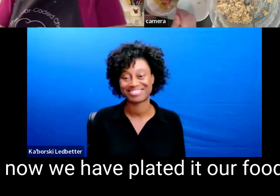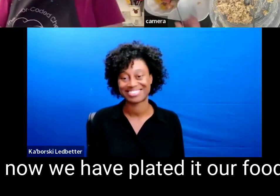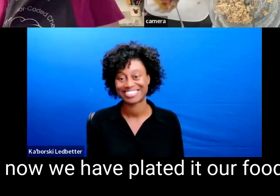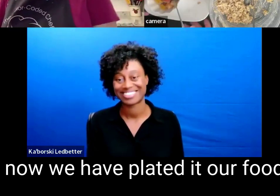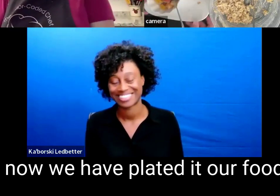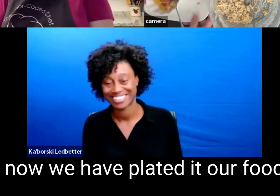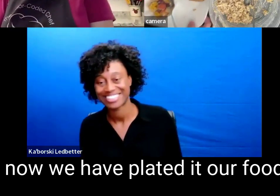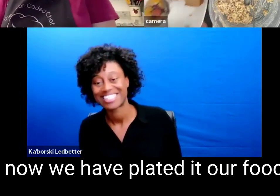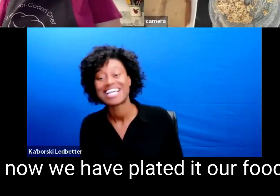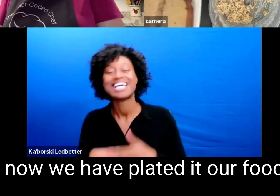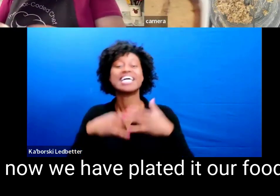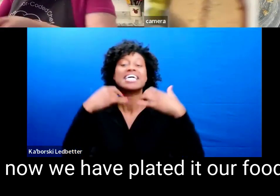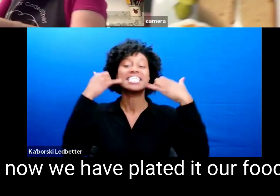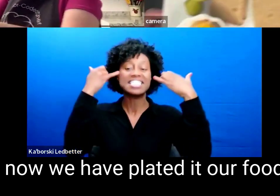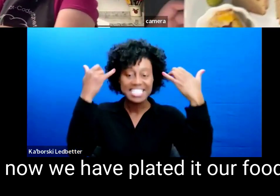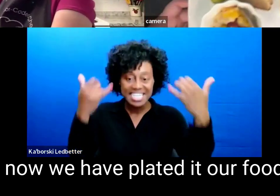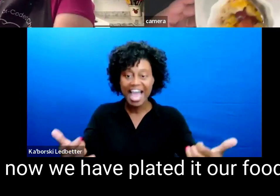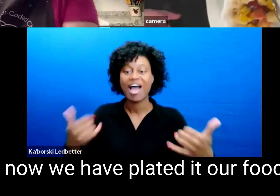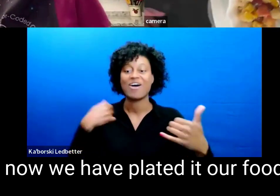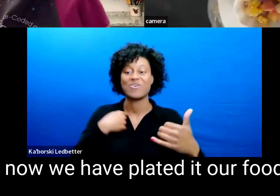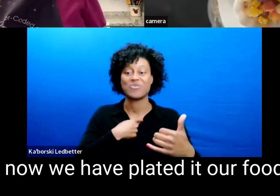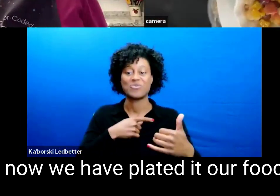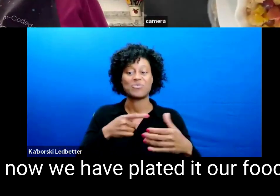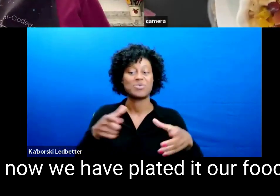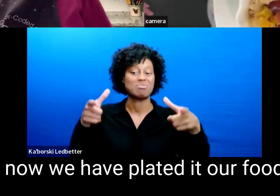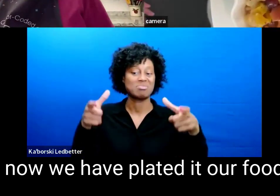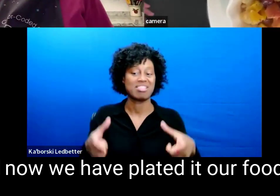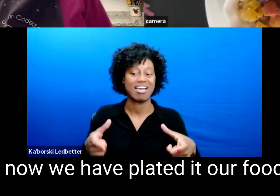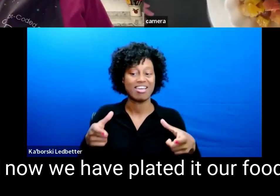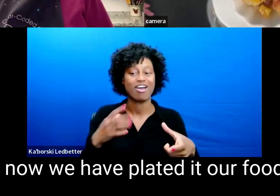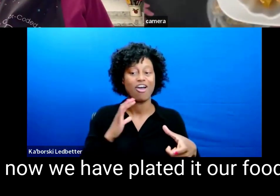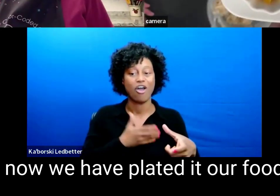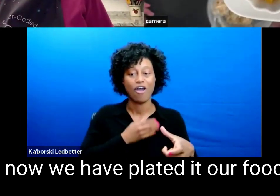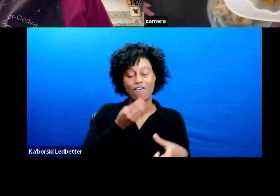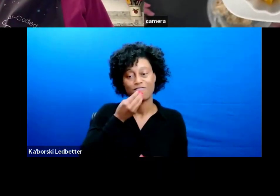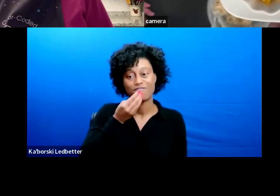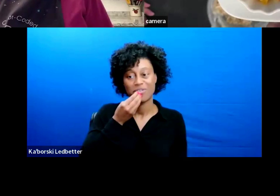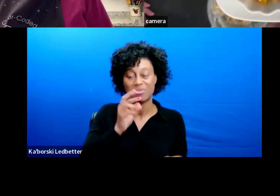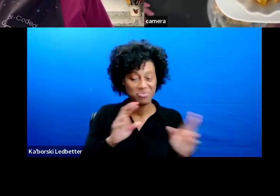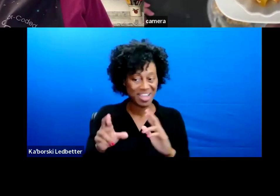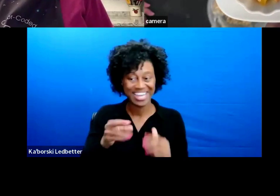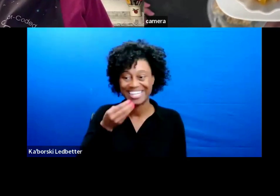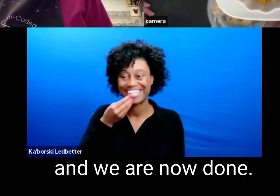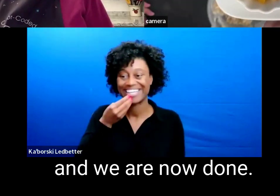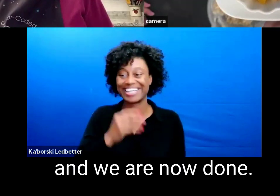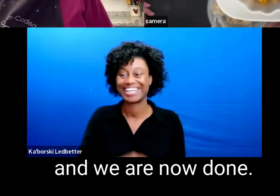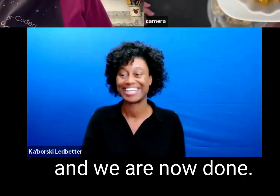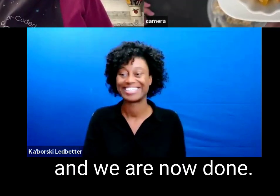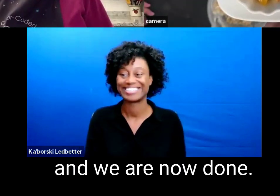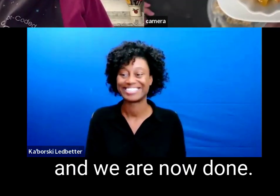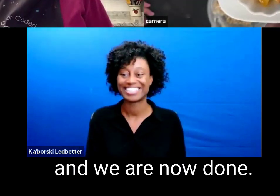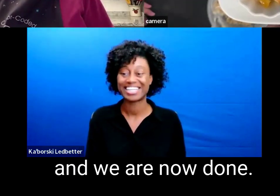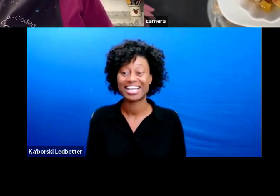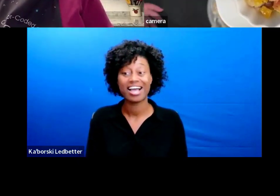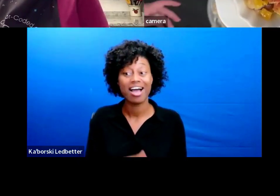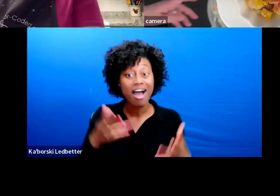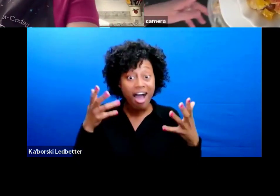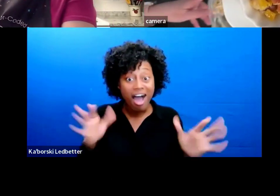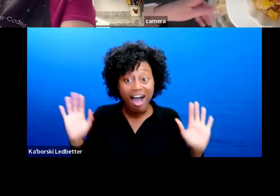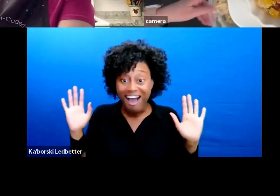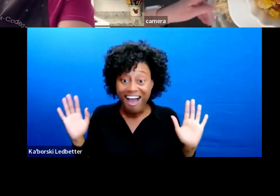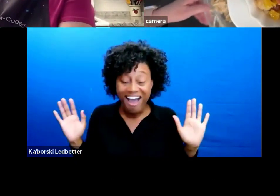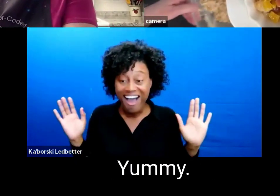And now we have plated our food to eat. And we are now done.